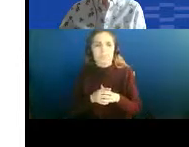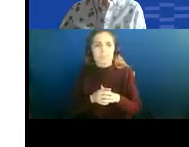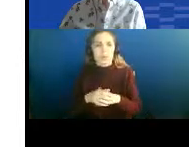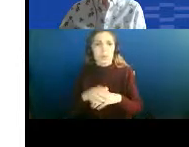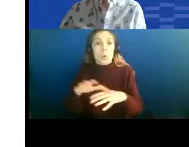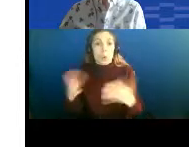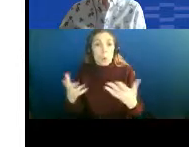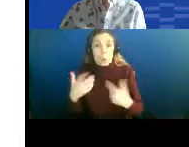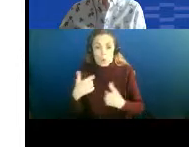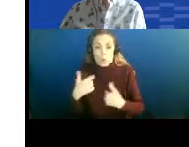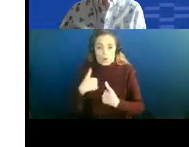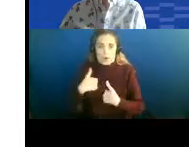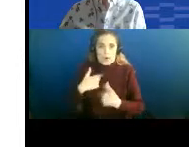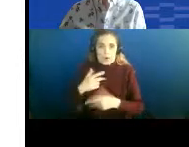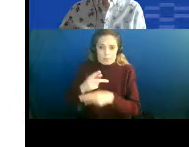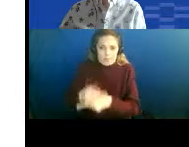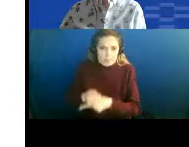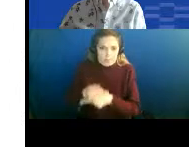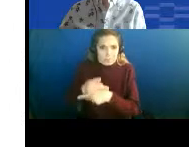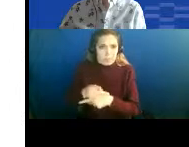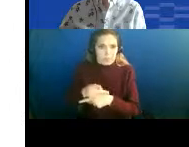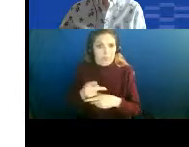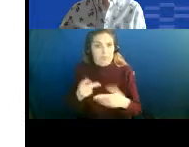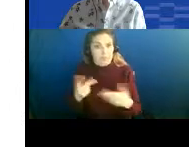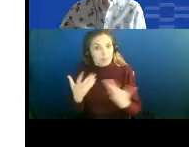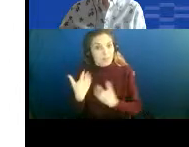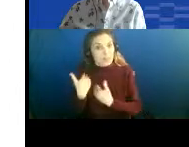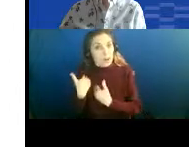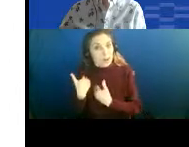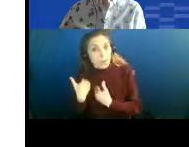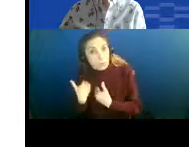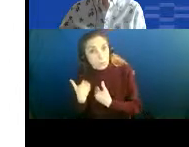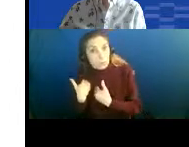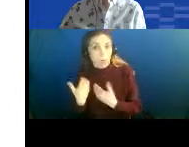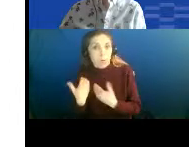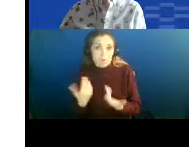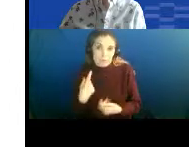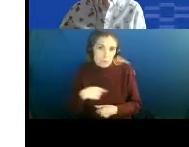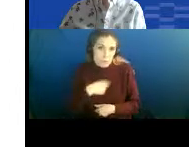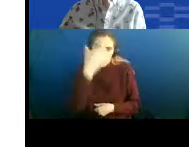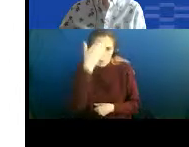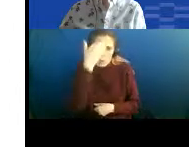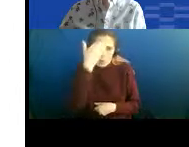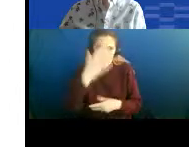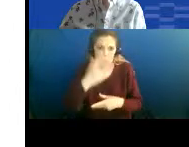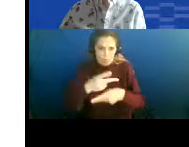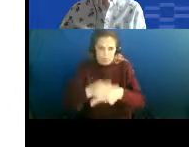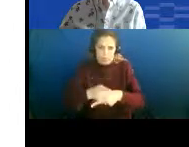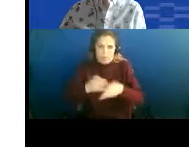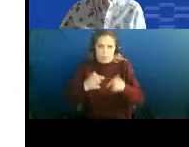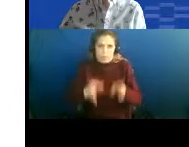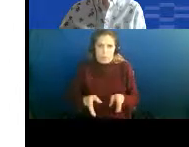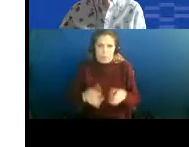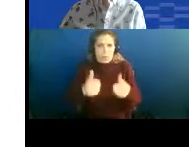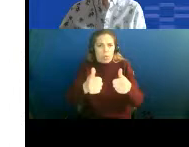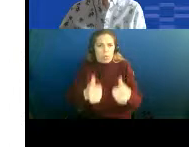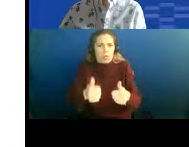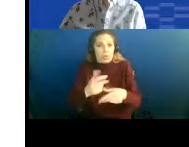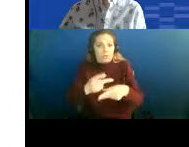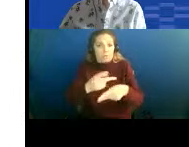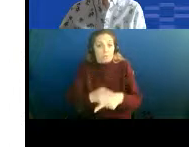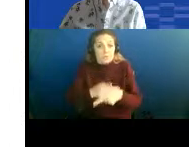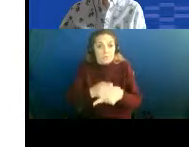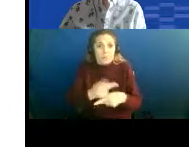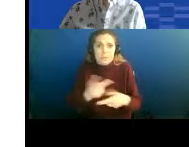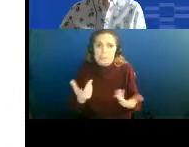continues to be demanding based on what we know about caring experiences, regardless of historical rights